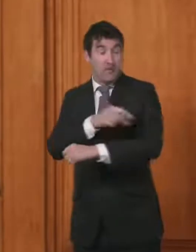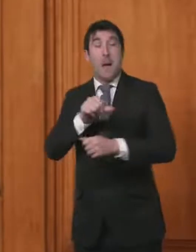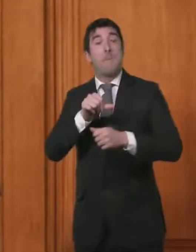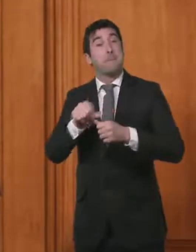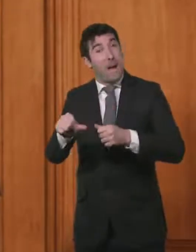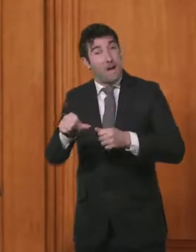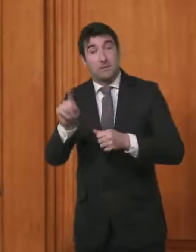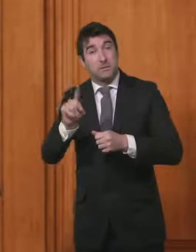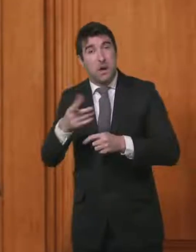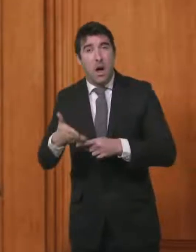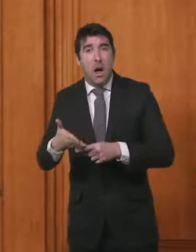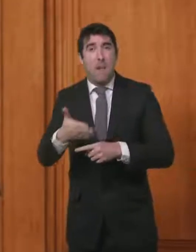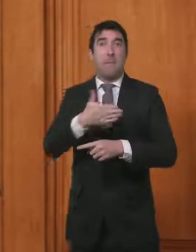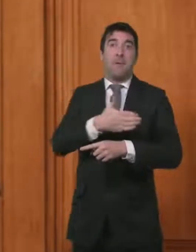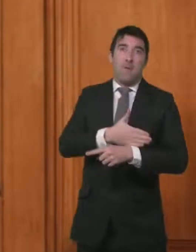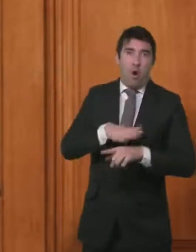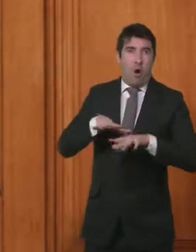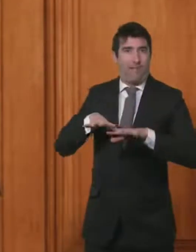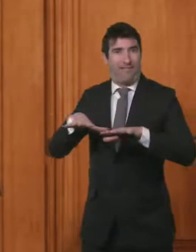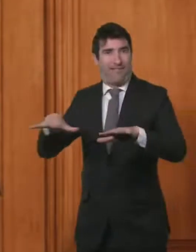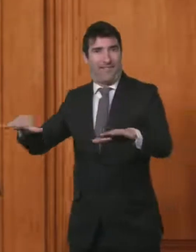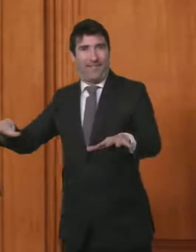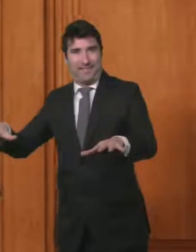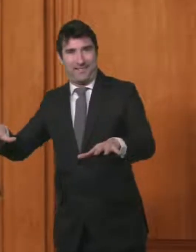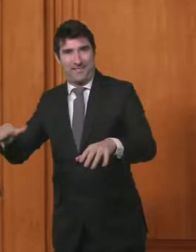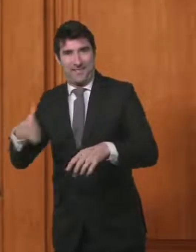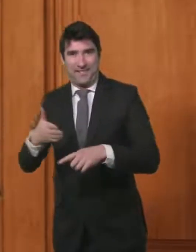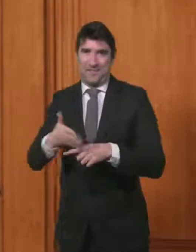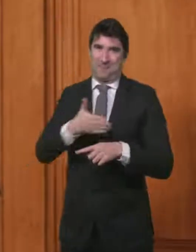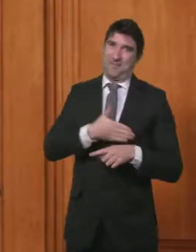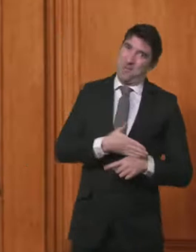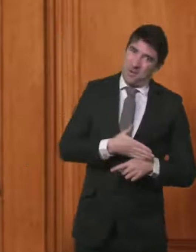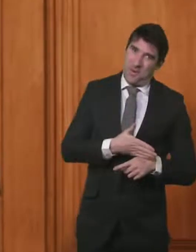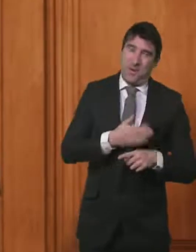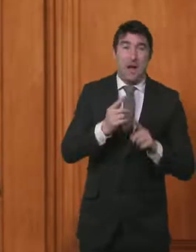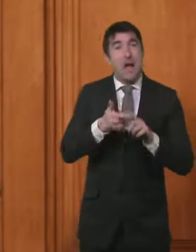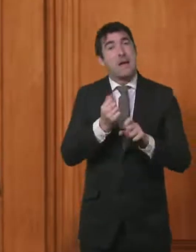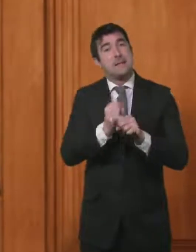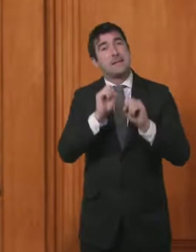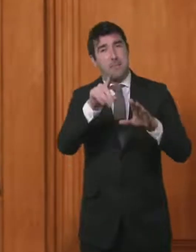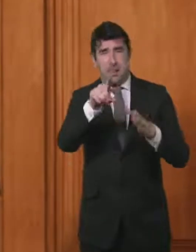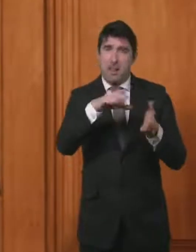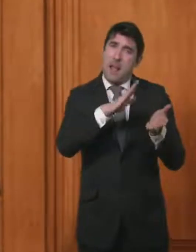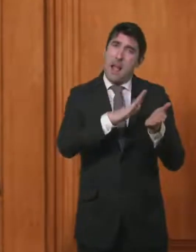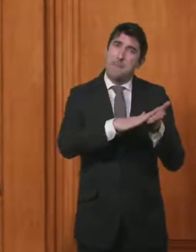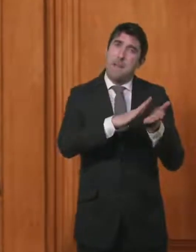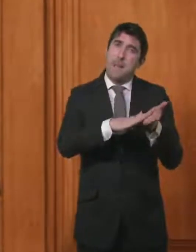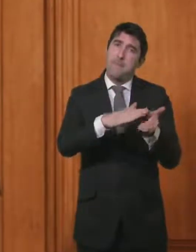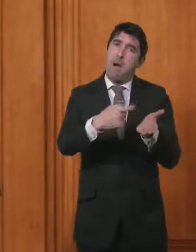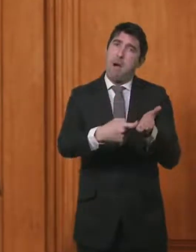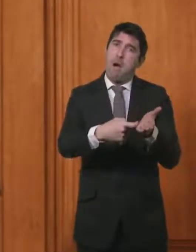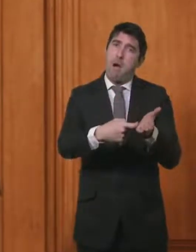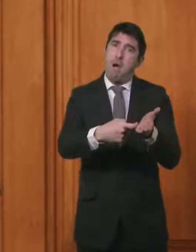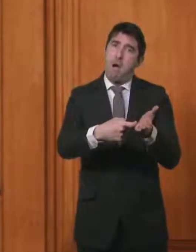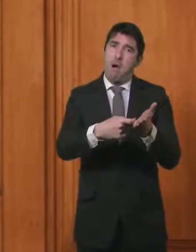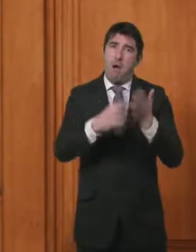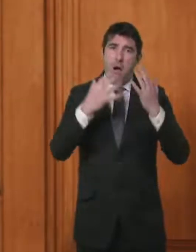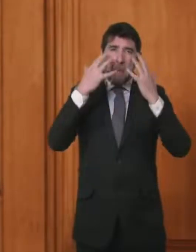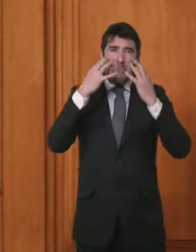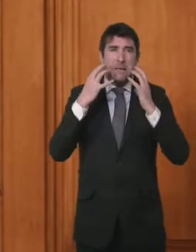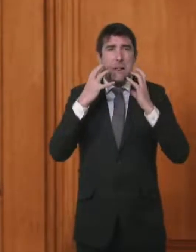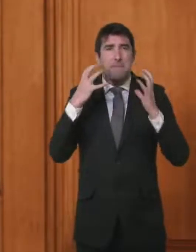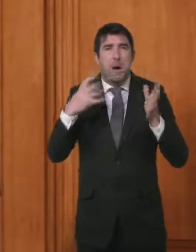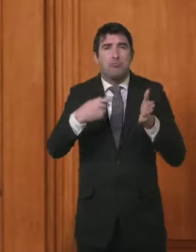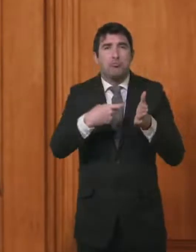the MMR vaccine, for example, for children, the whole point of it is to stop there being measles outbreaks